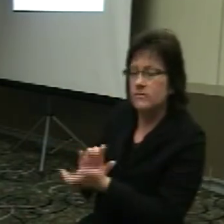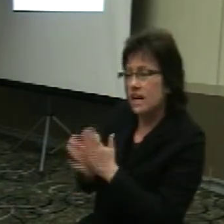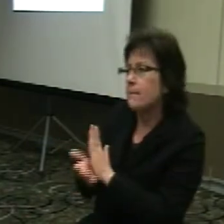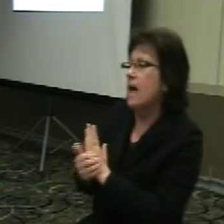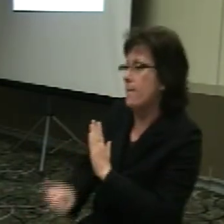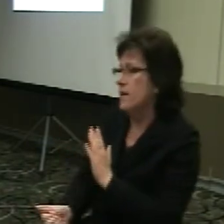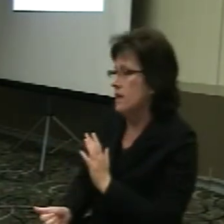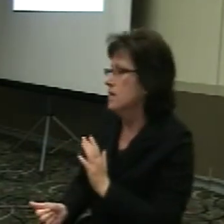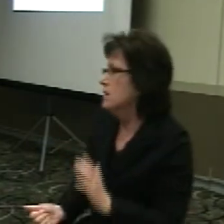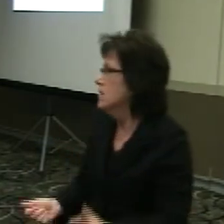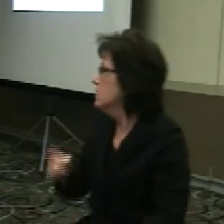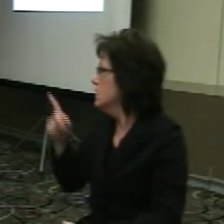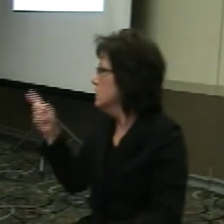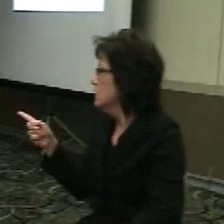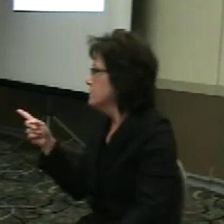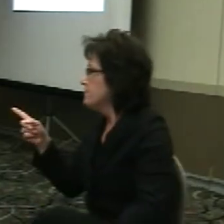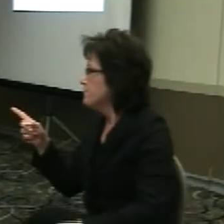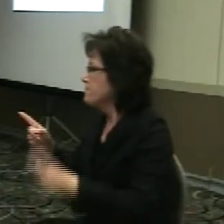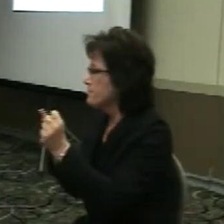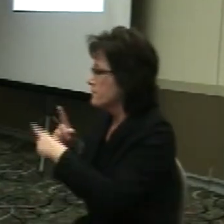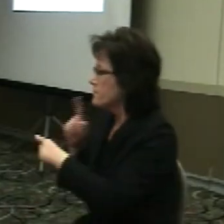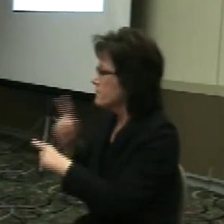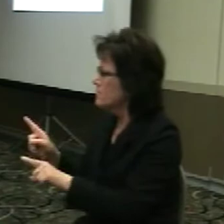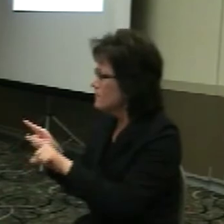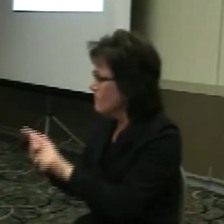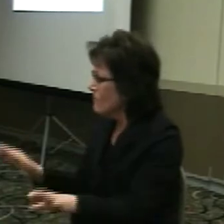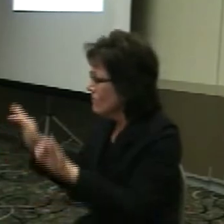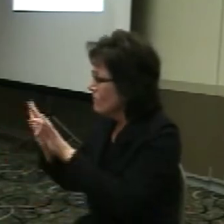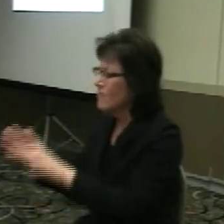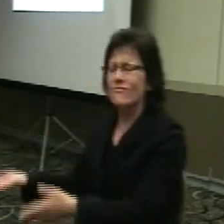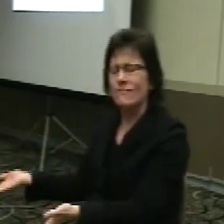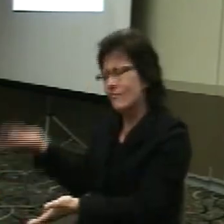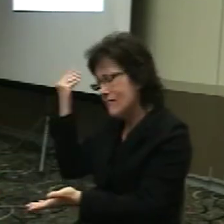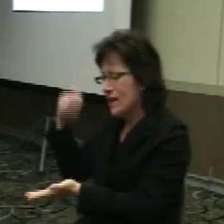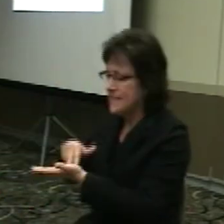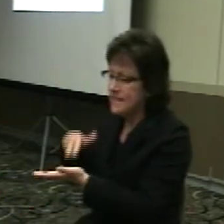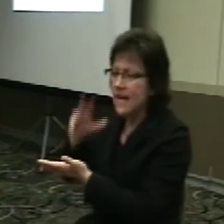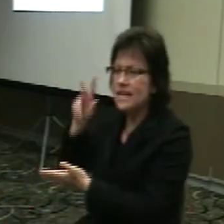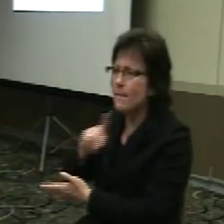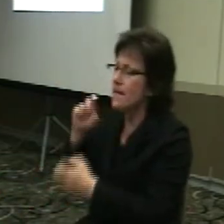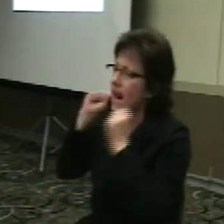Questions, comments? Would it also be worthwhile to spend a little time... Stand up and be real loud.